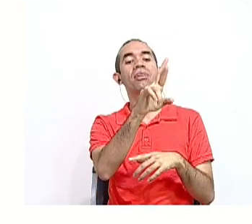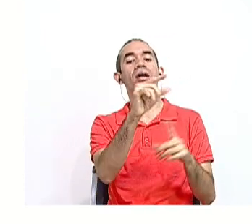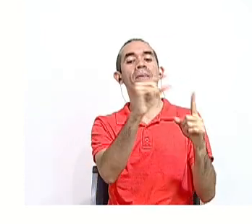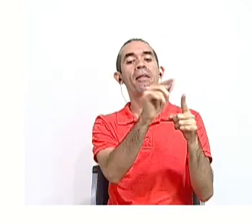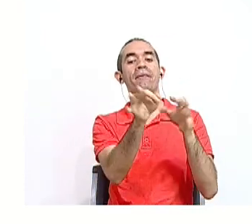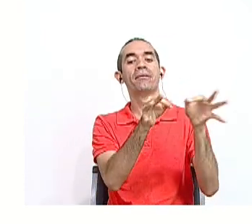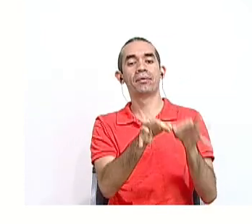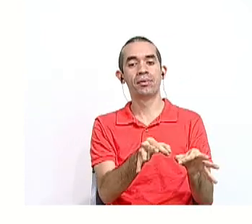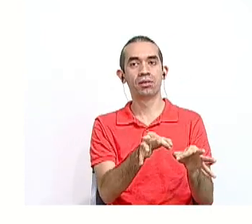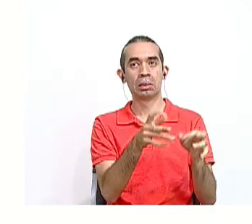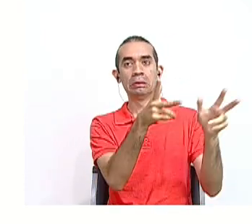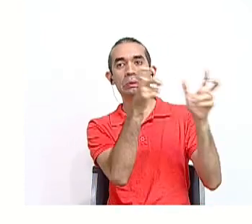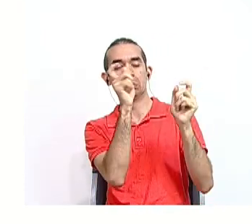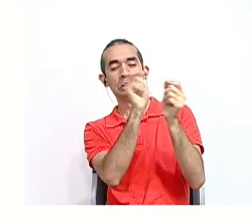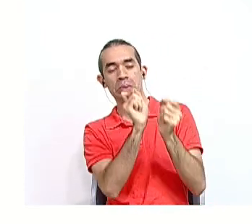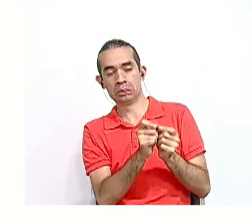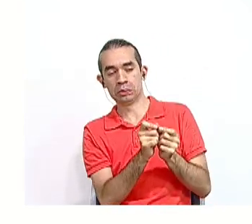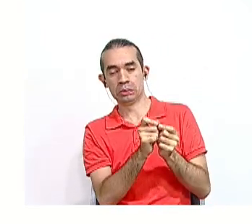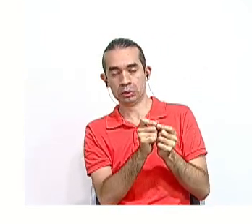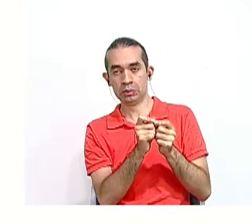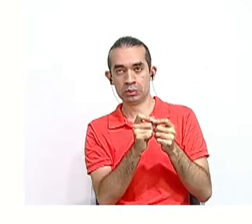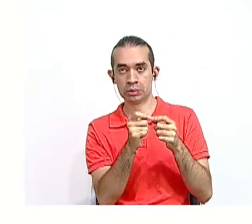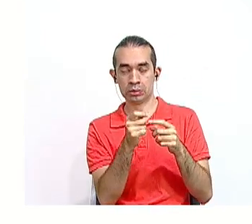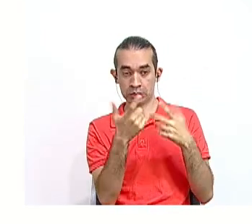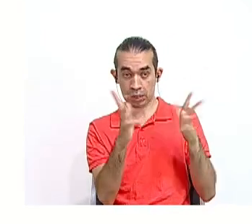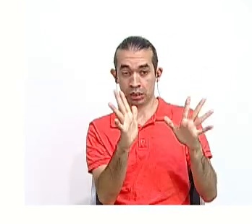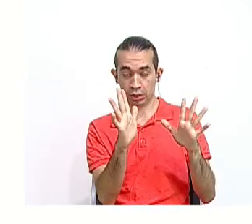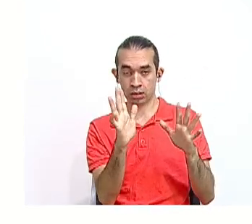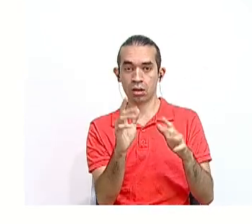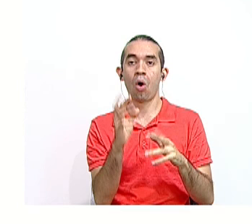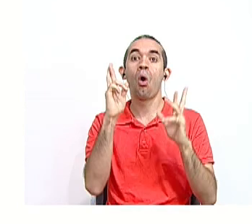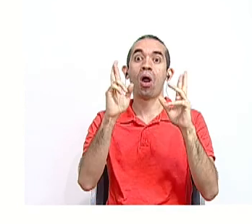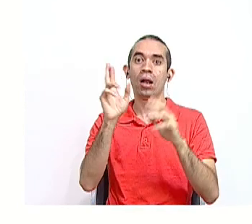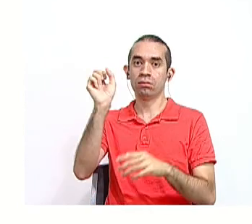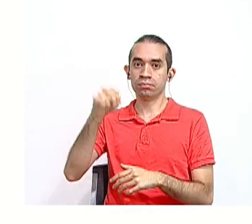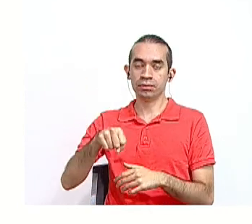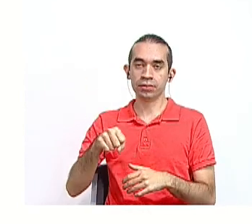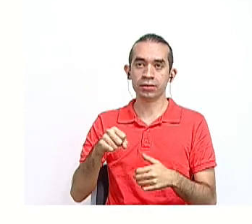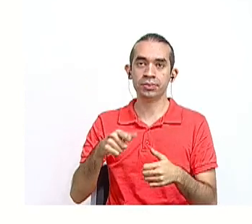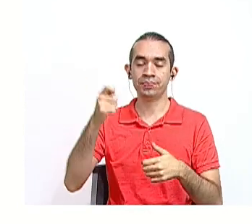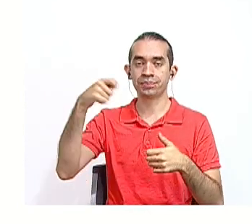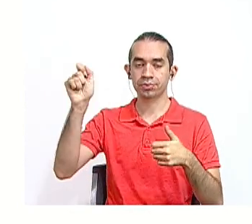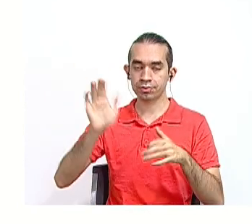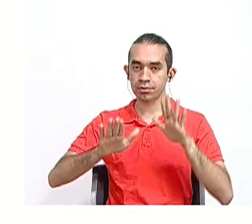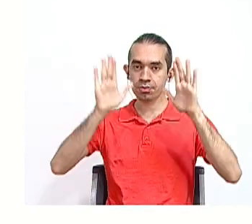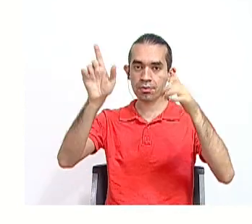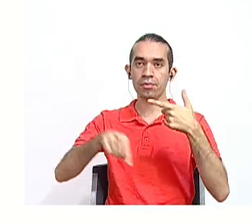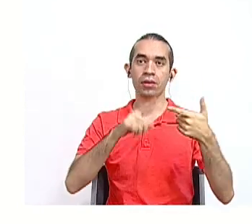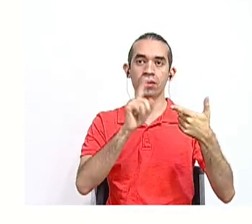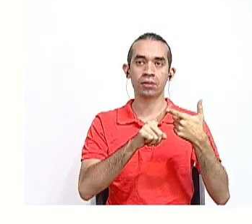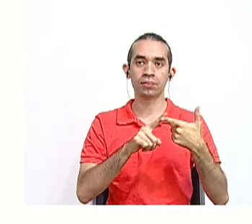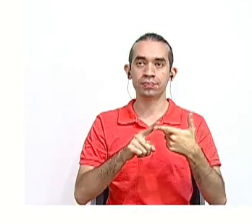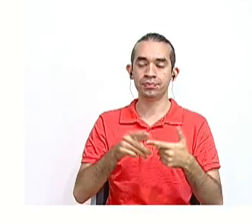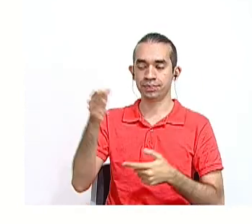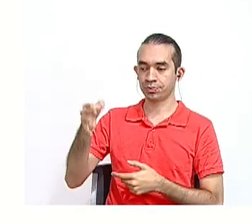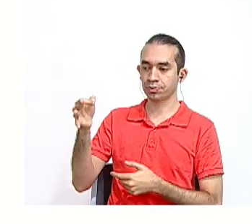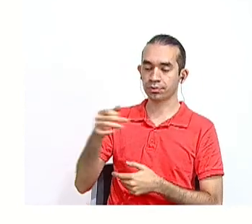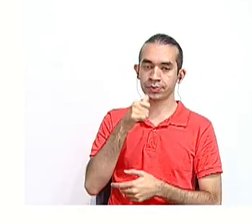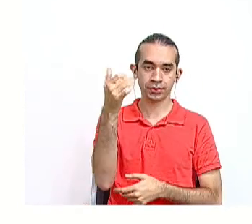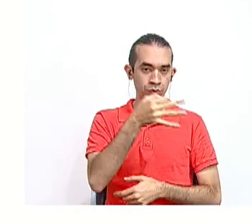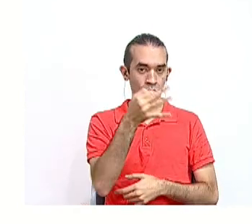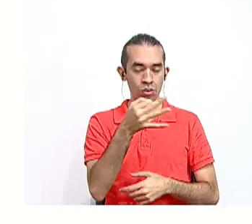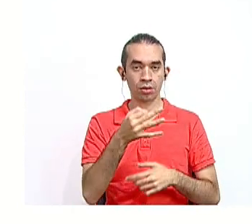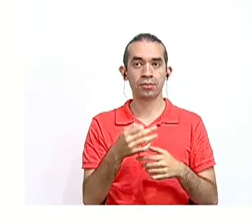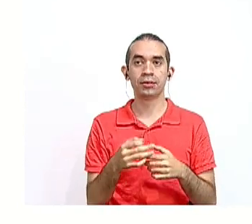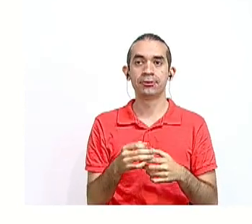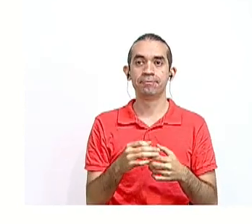this is a yes. All right, excellent. The next one, I recognized formal and informal language styles in